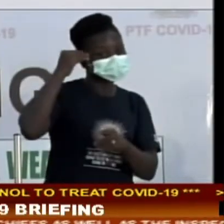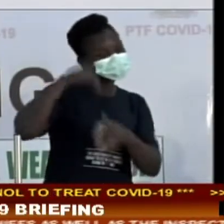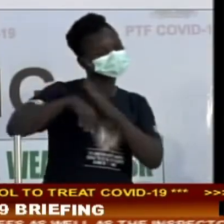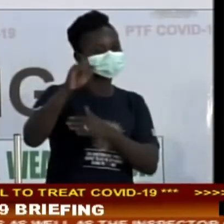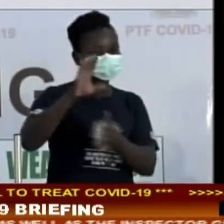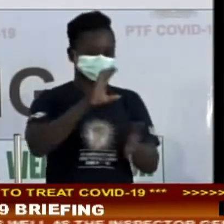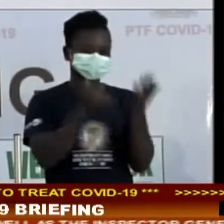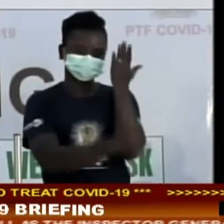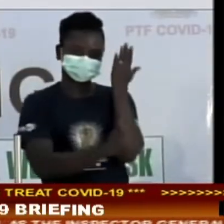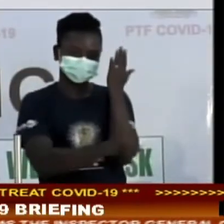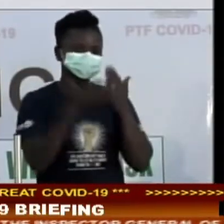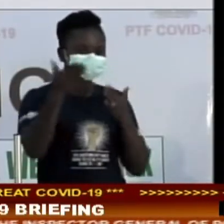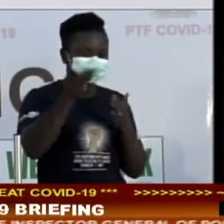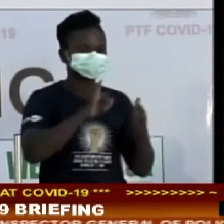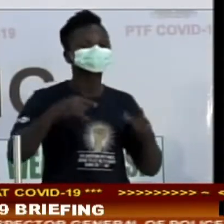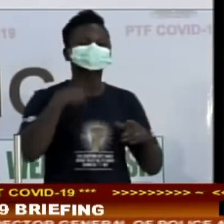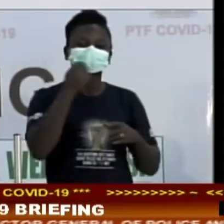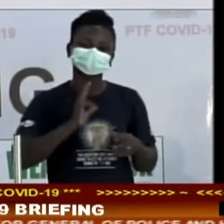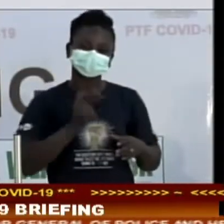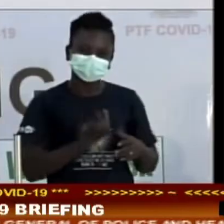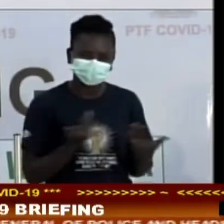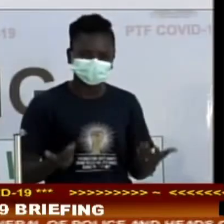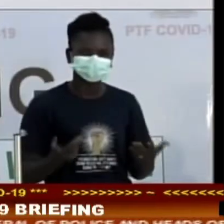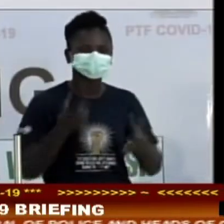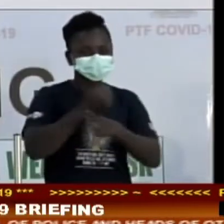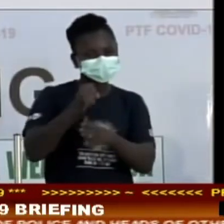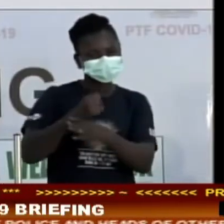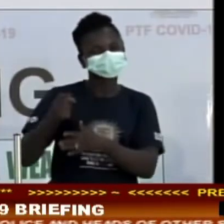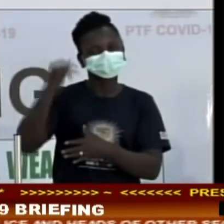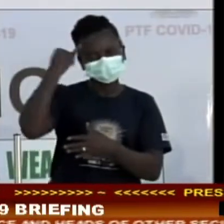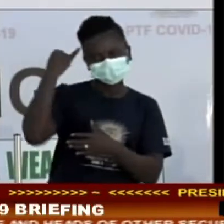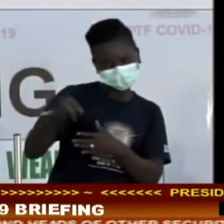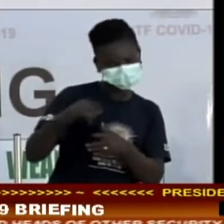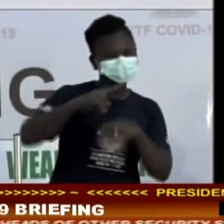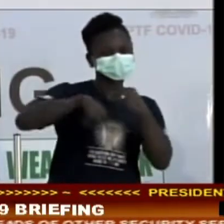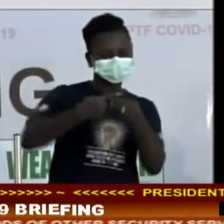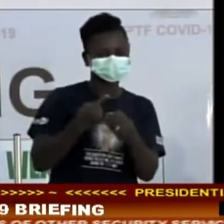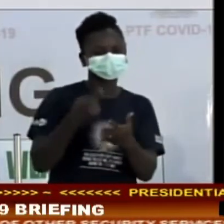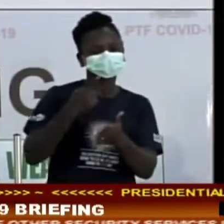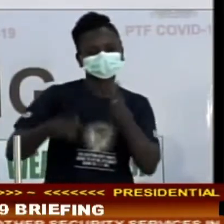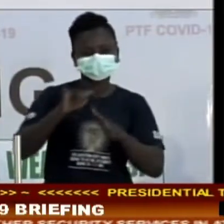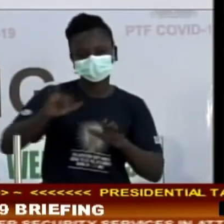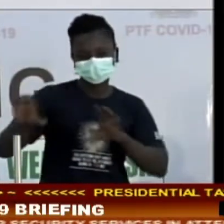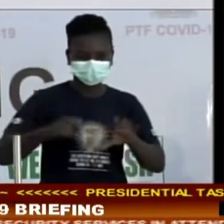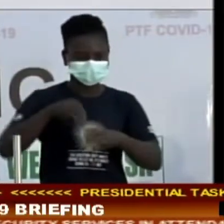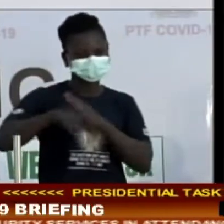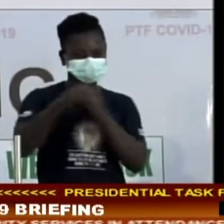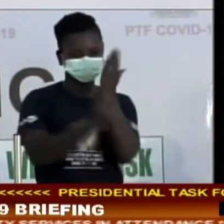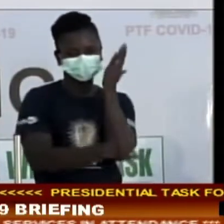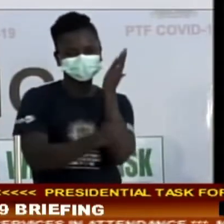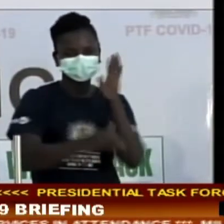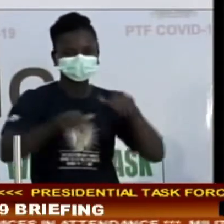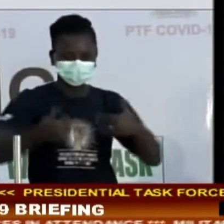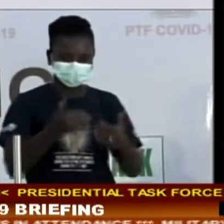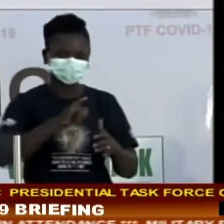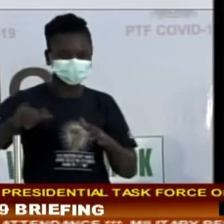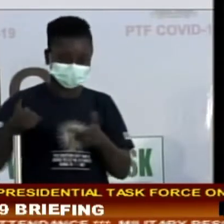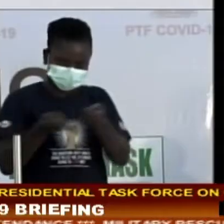country they did tell us uh we shared ideas about what they did in the their country uh how in